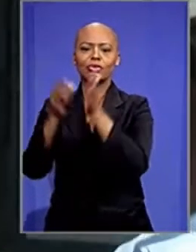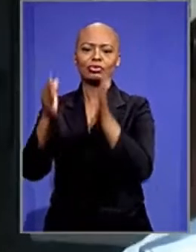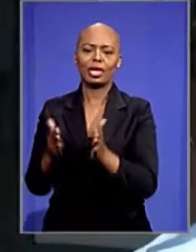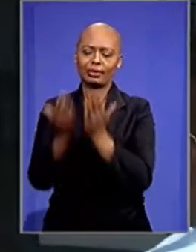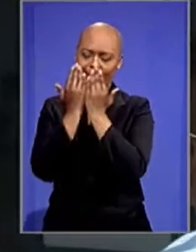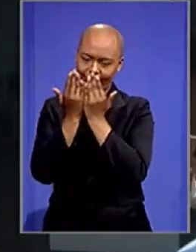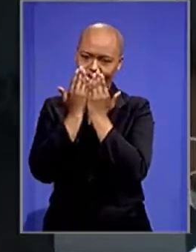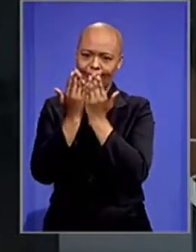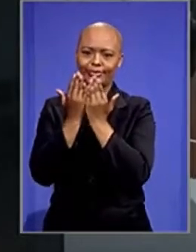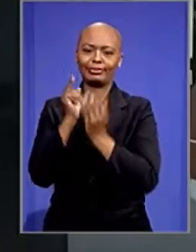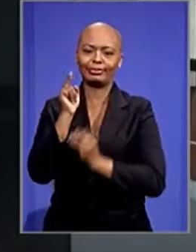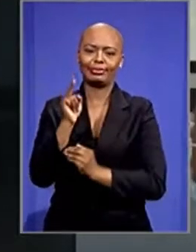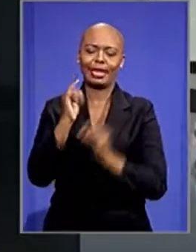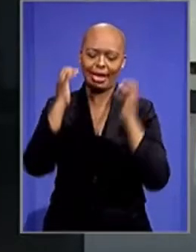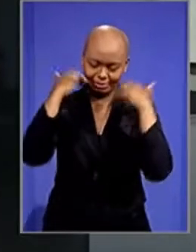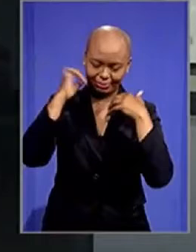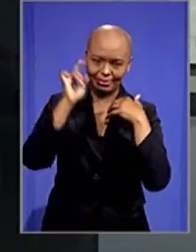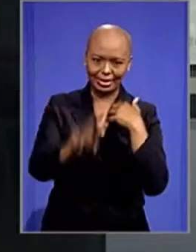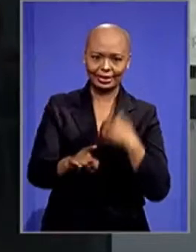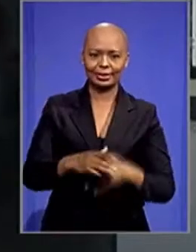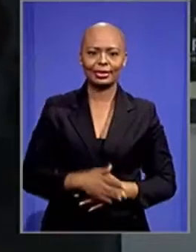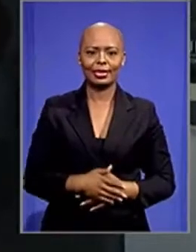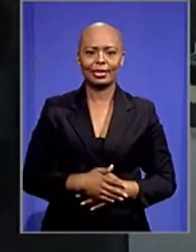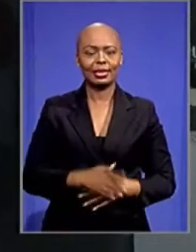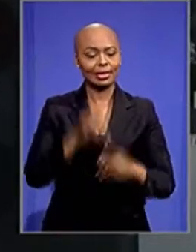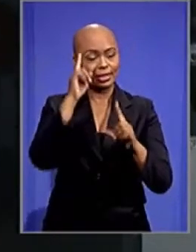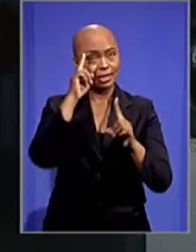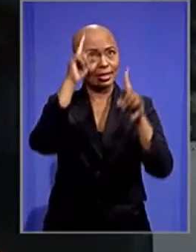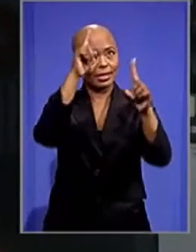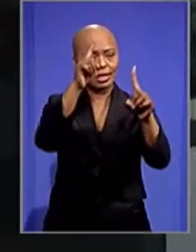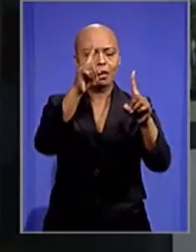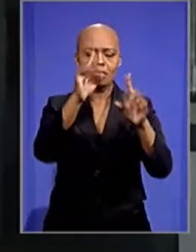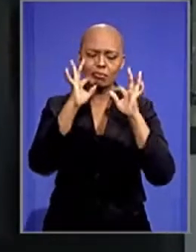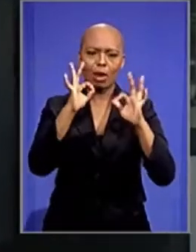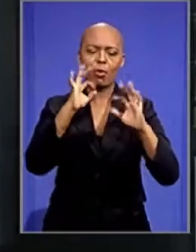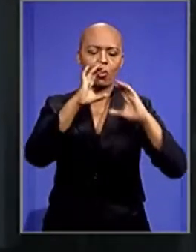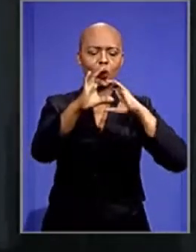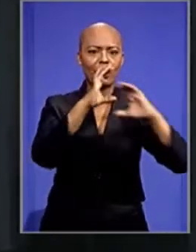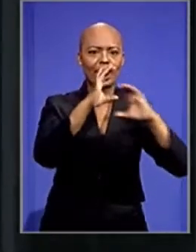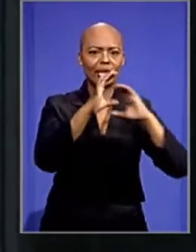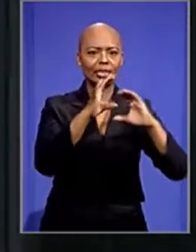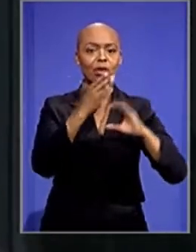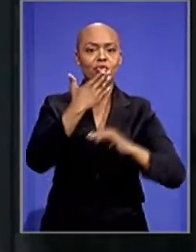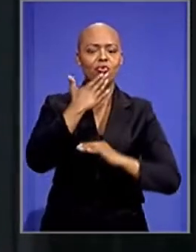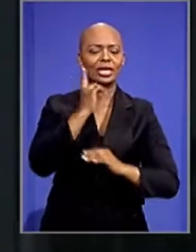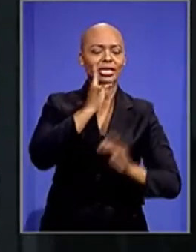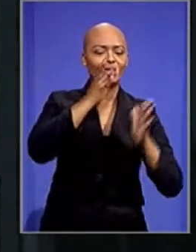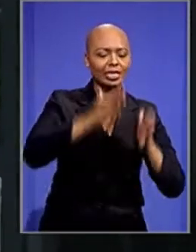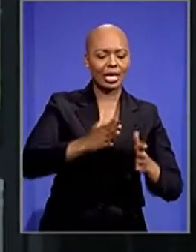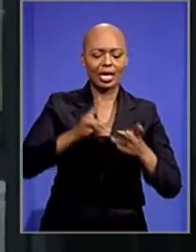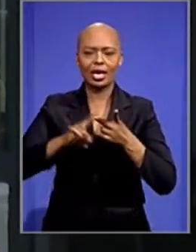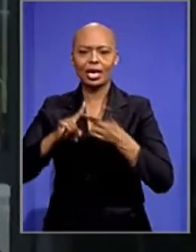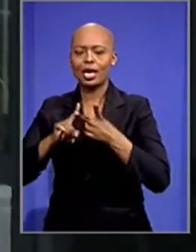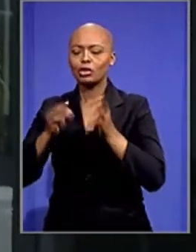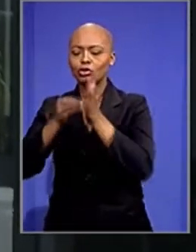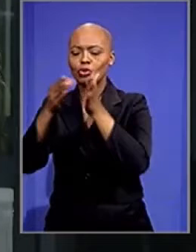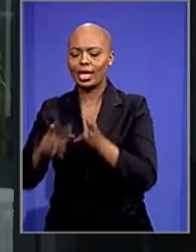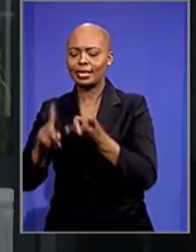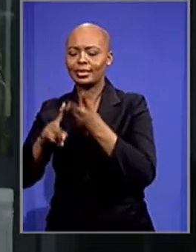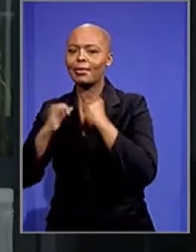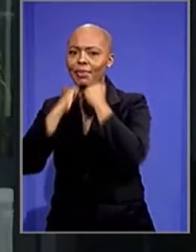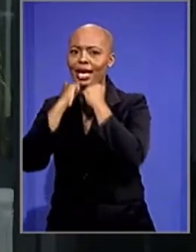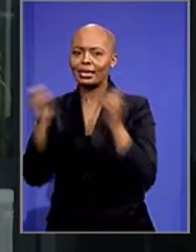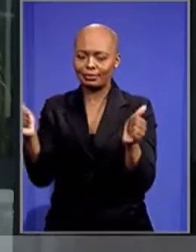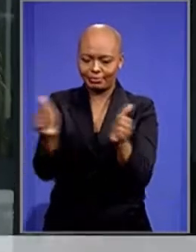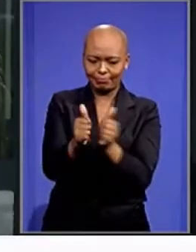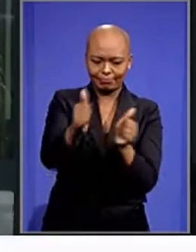It comes down to clear and concise regular communication between students, educators and their parents, and then also